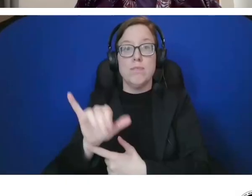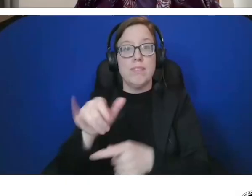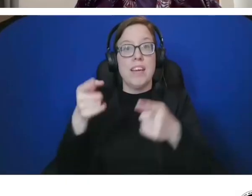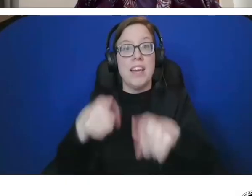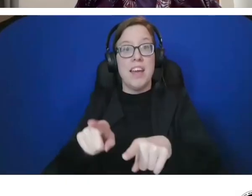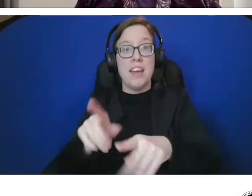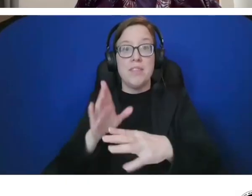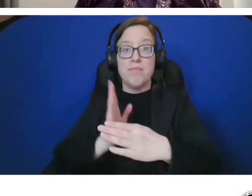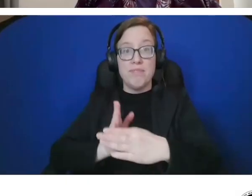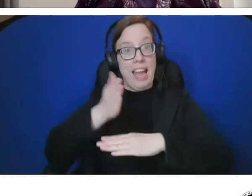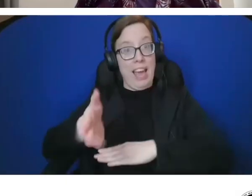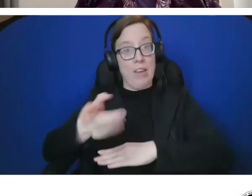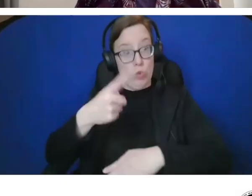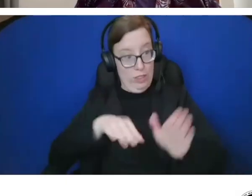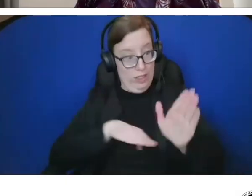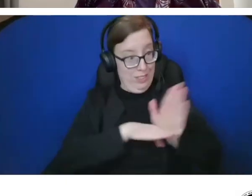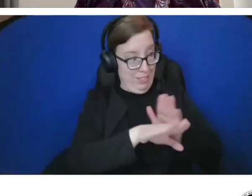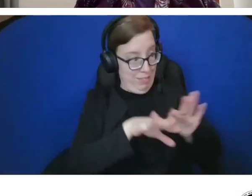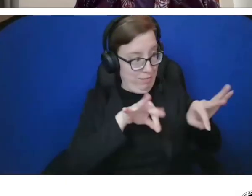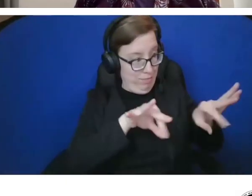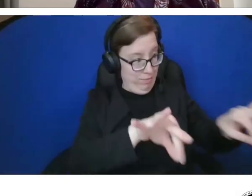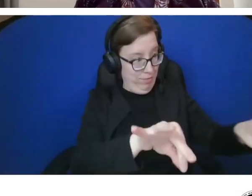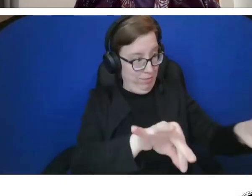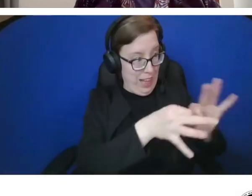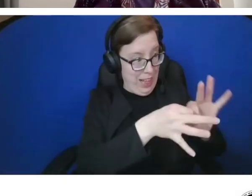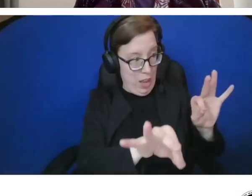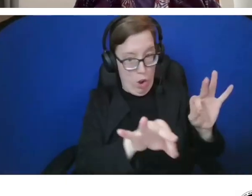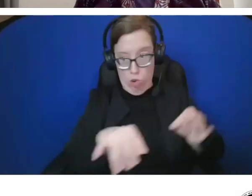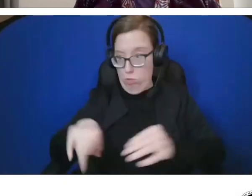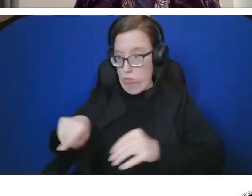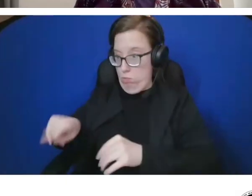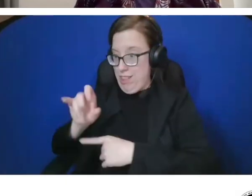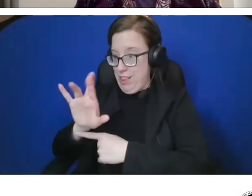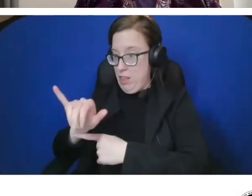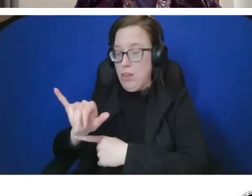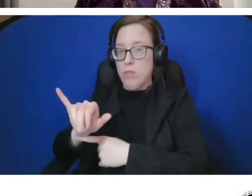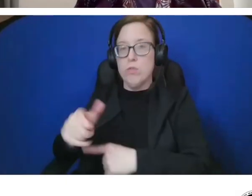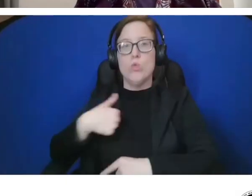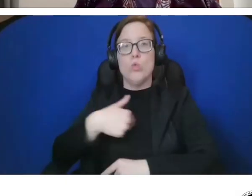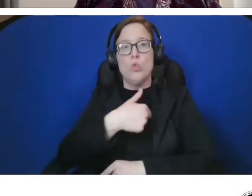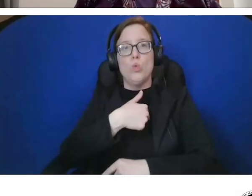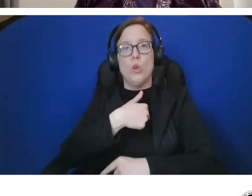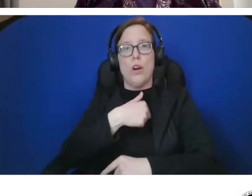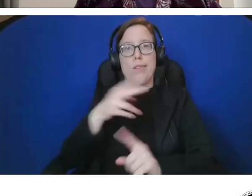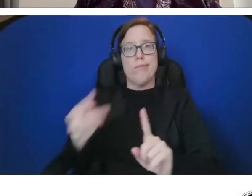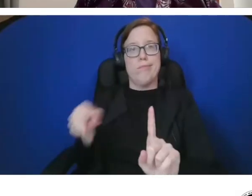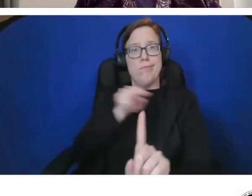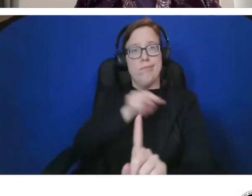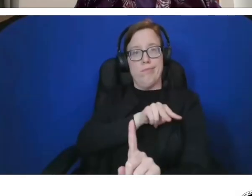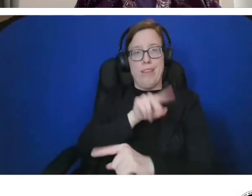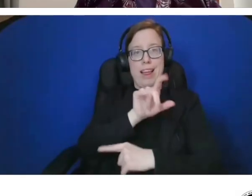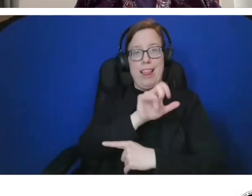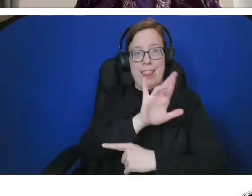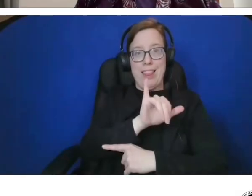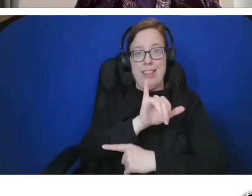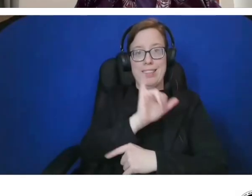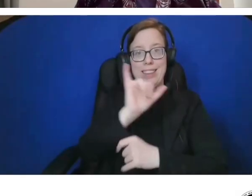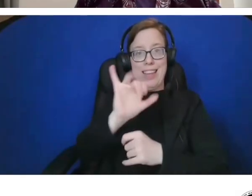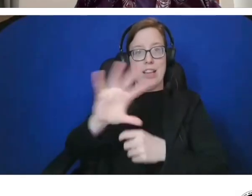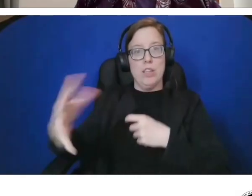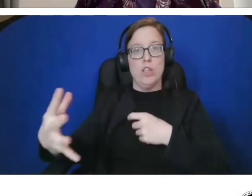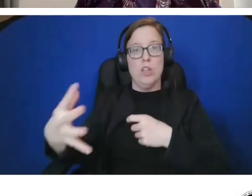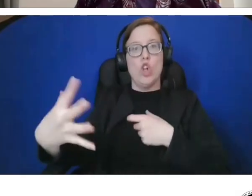that happens after you've developed language, we have developed a view of literacy that